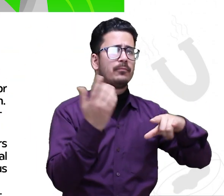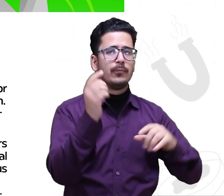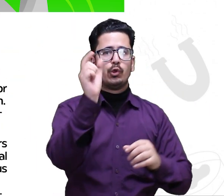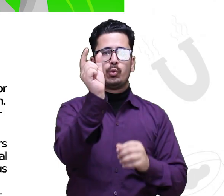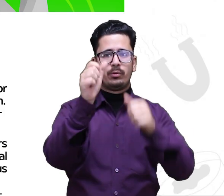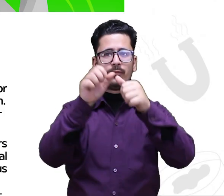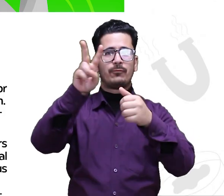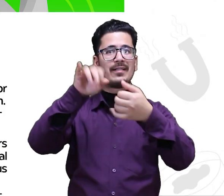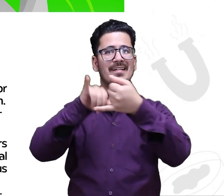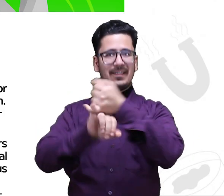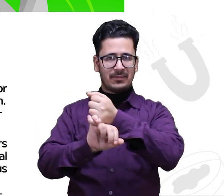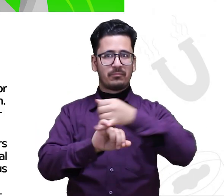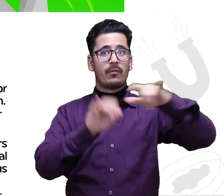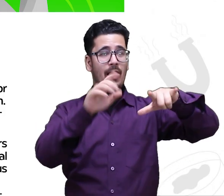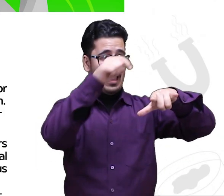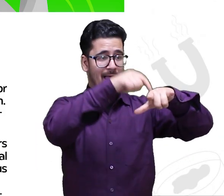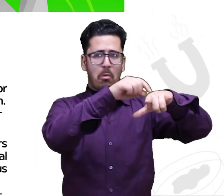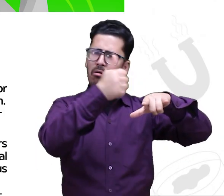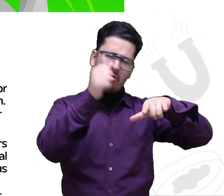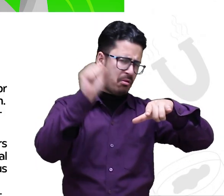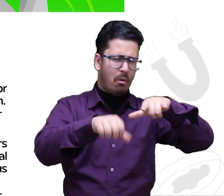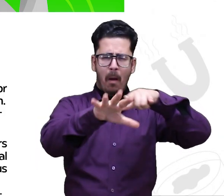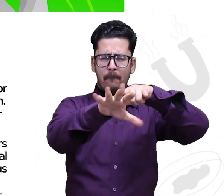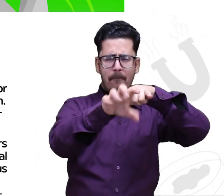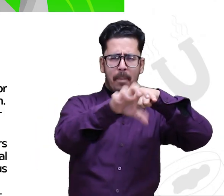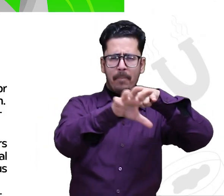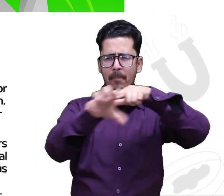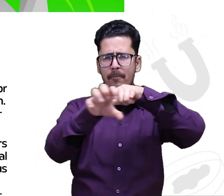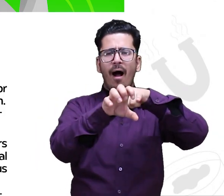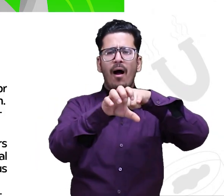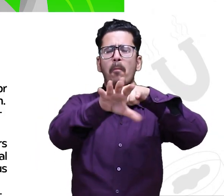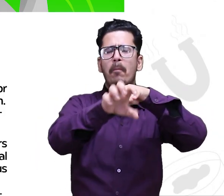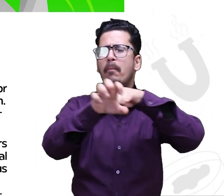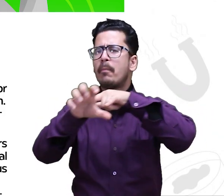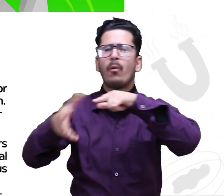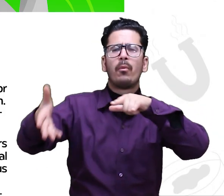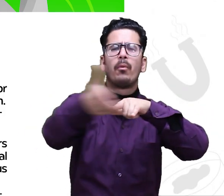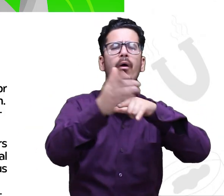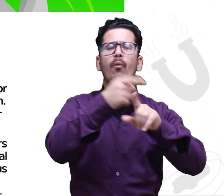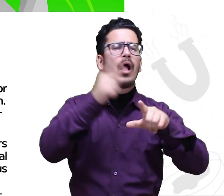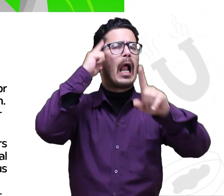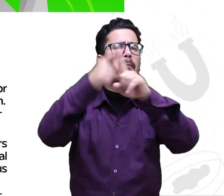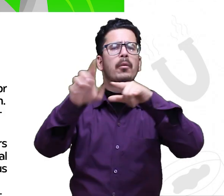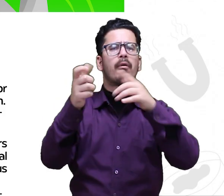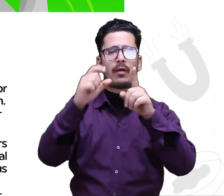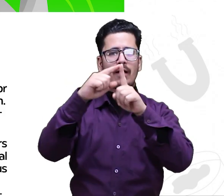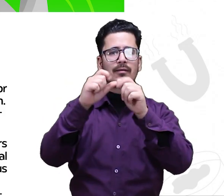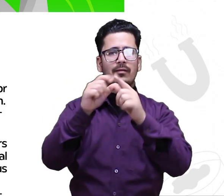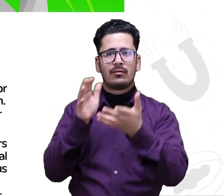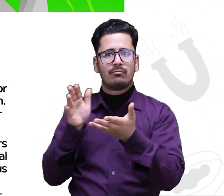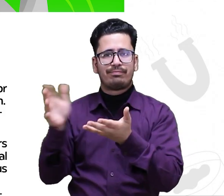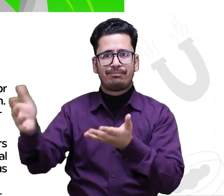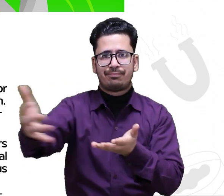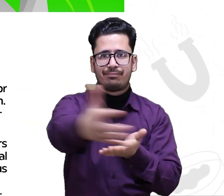Drones, also known as unmanned aerial vehicles or UAVs, are